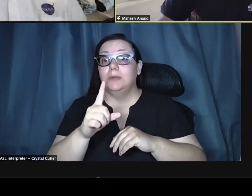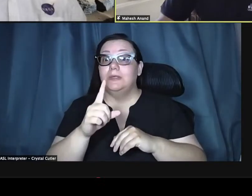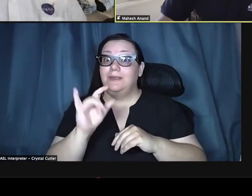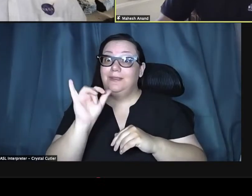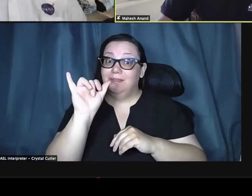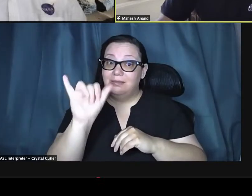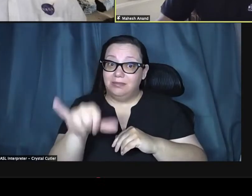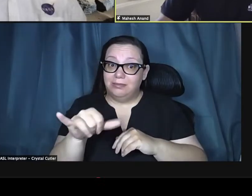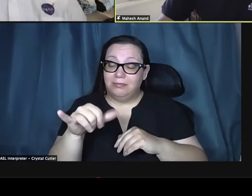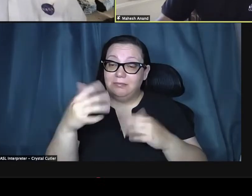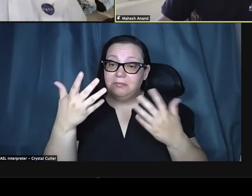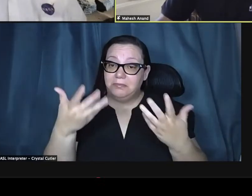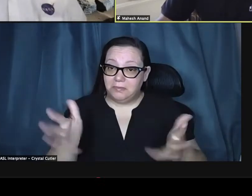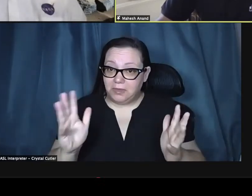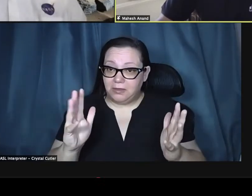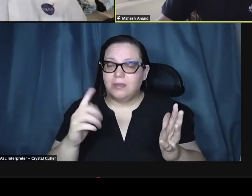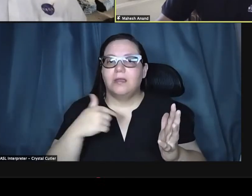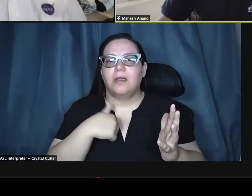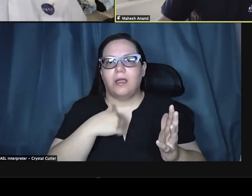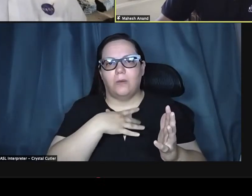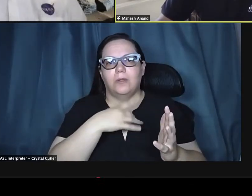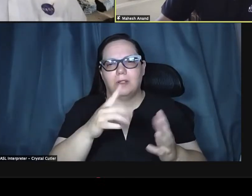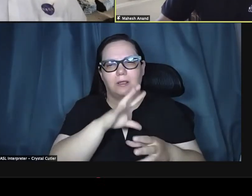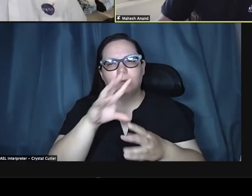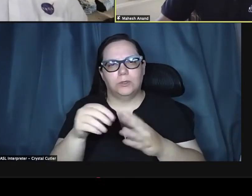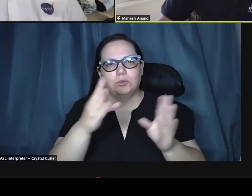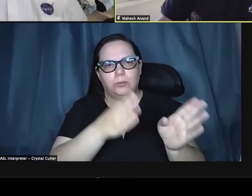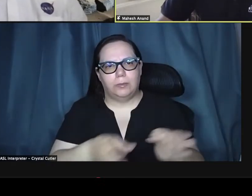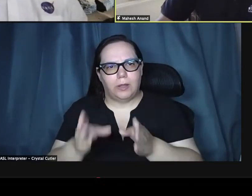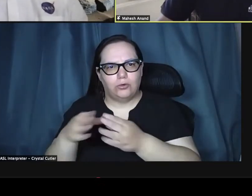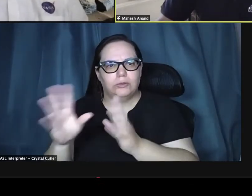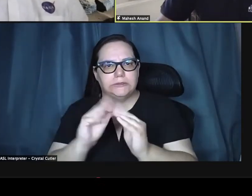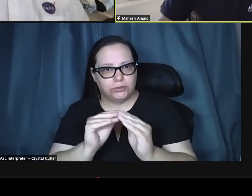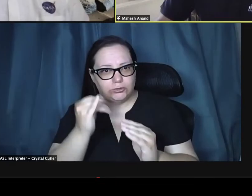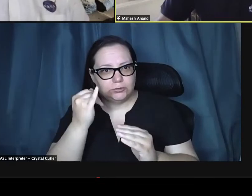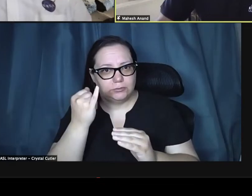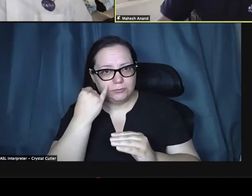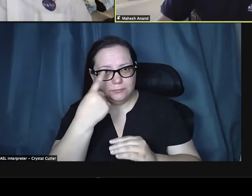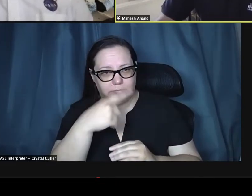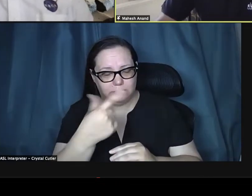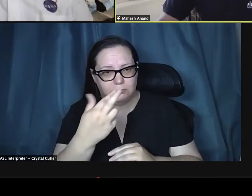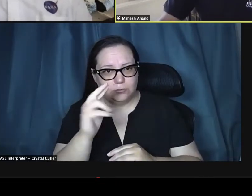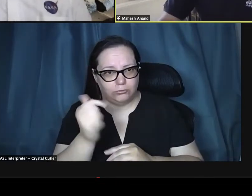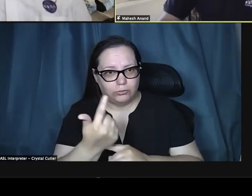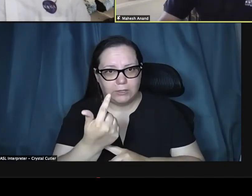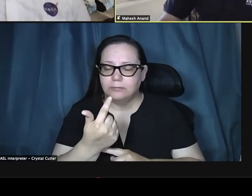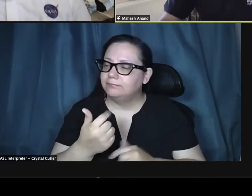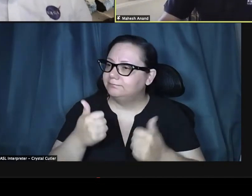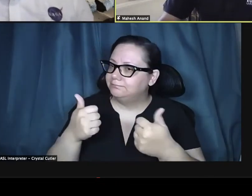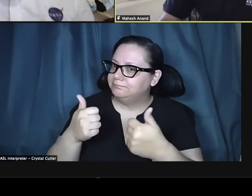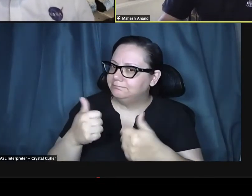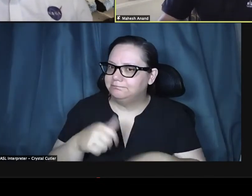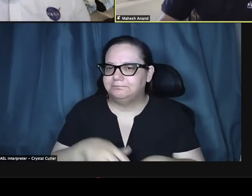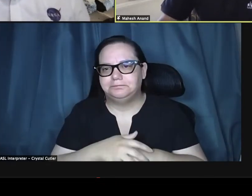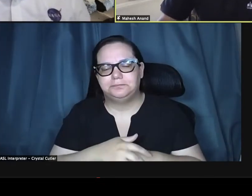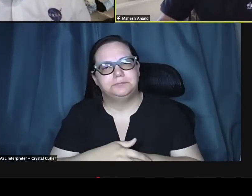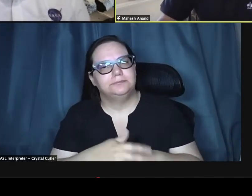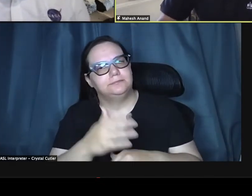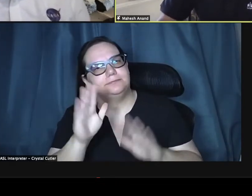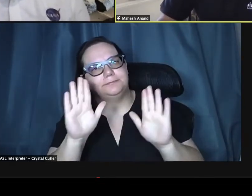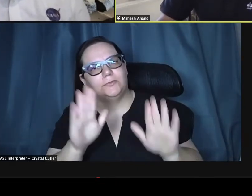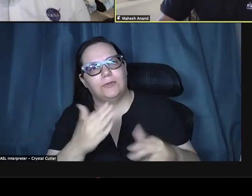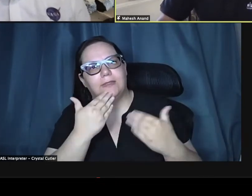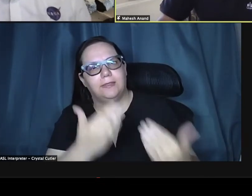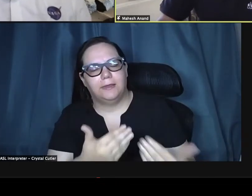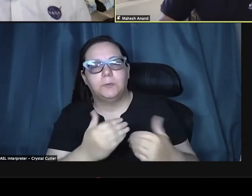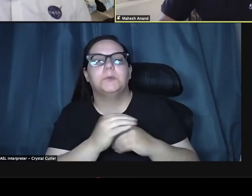move into the plenary. Greg, if that's okay. Great, thank you. So we